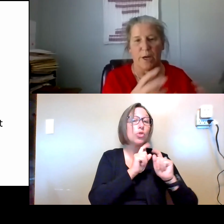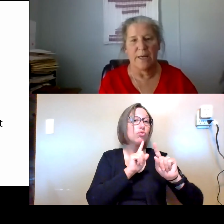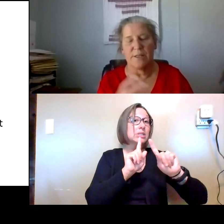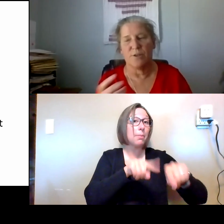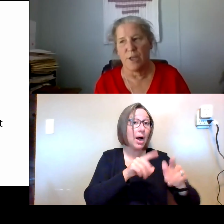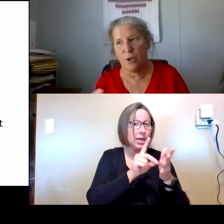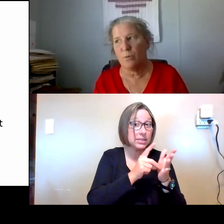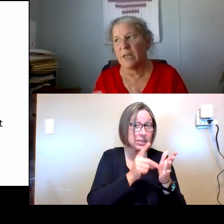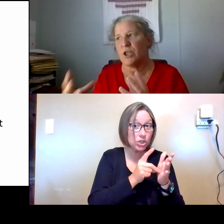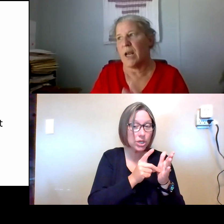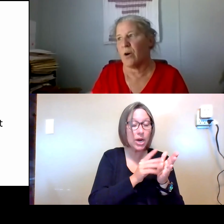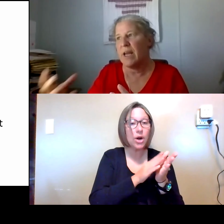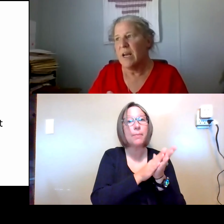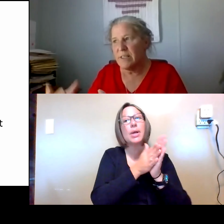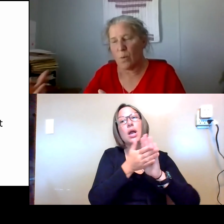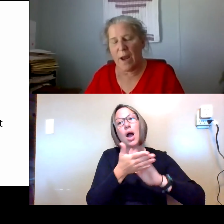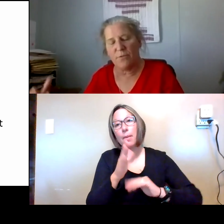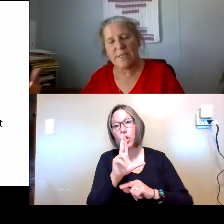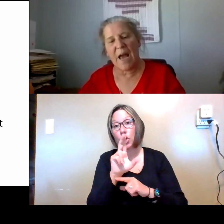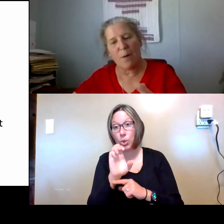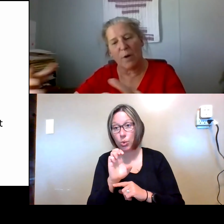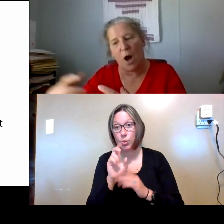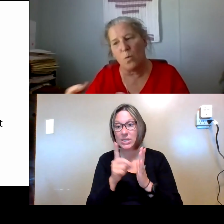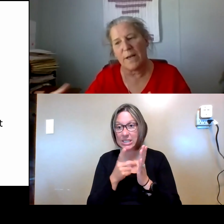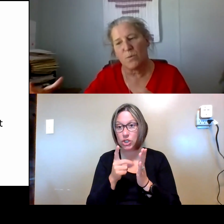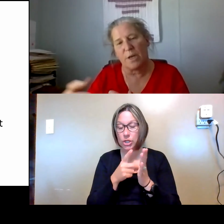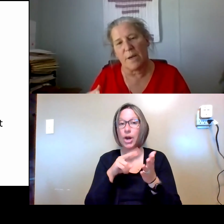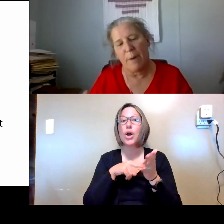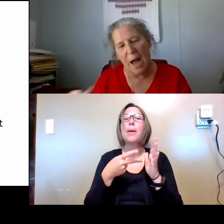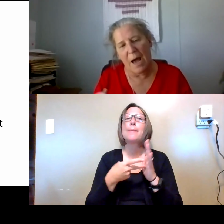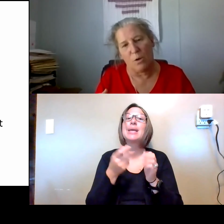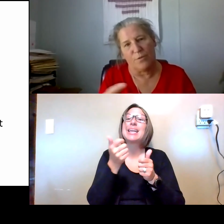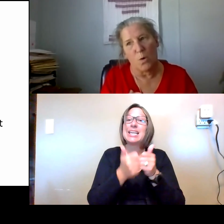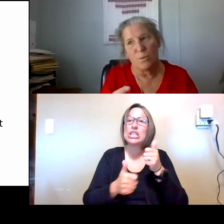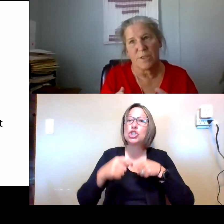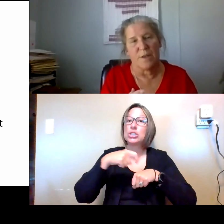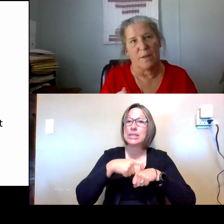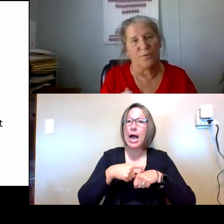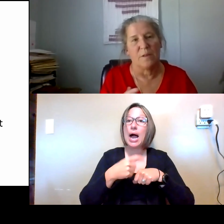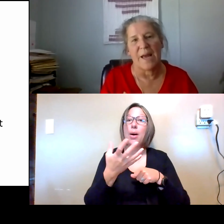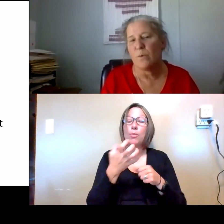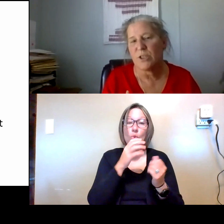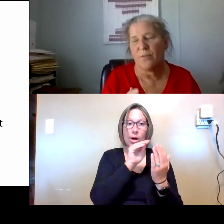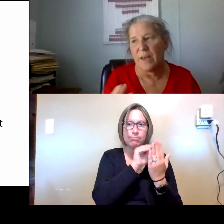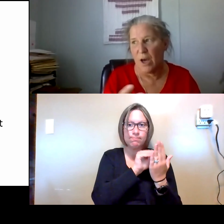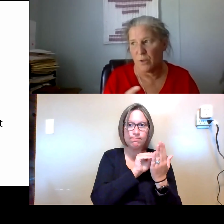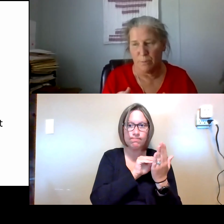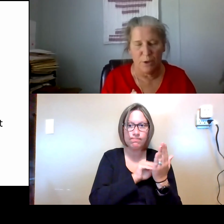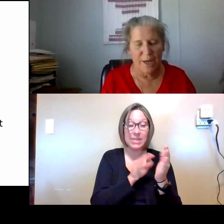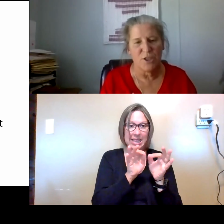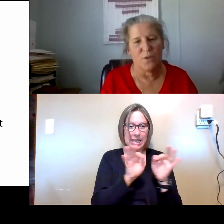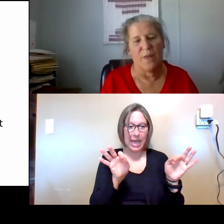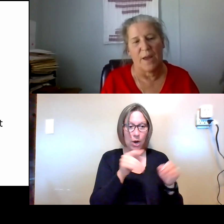and then we're getting into the cue dictionary. So every time we always want to compile those, the language that they know,